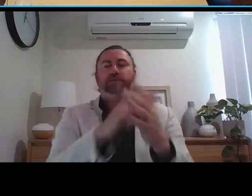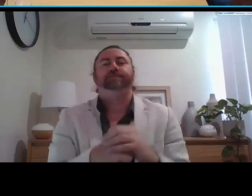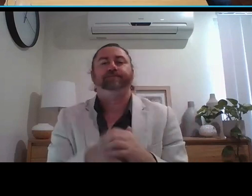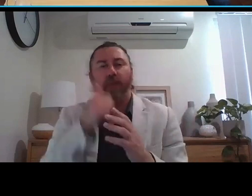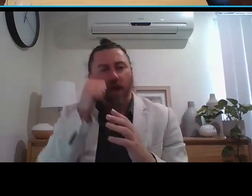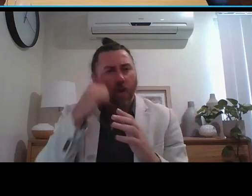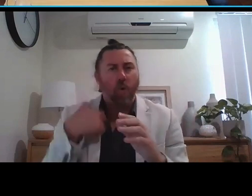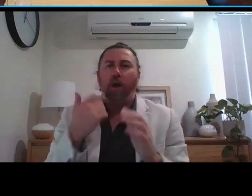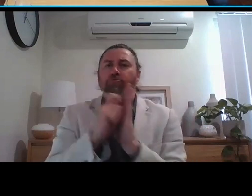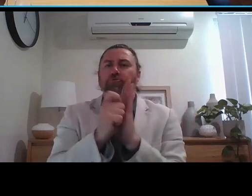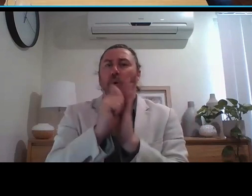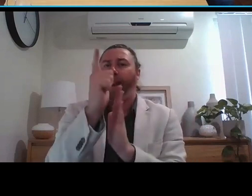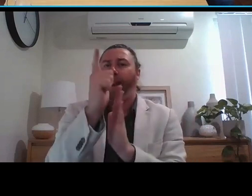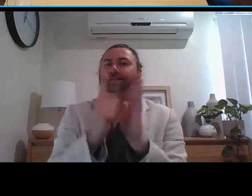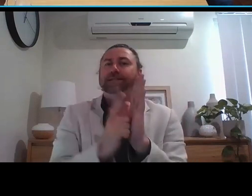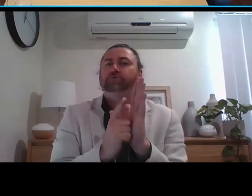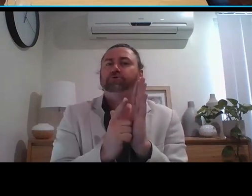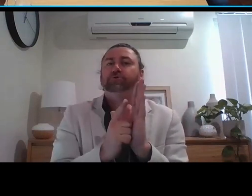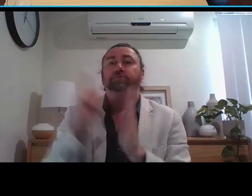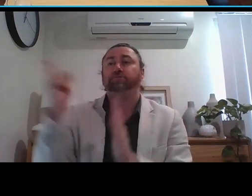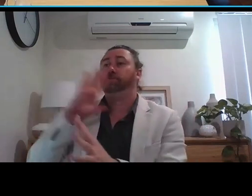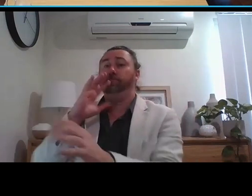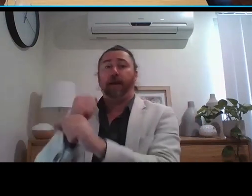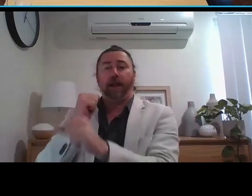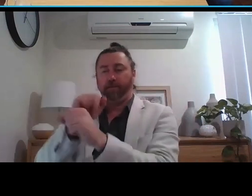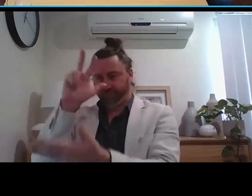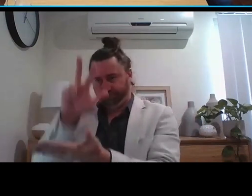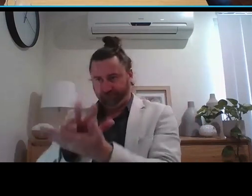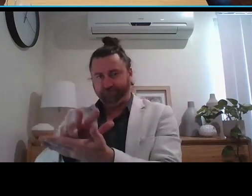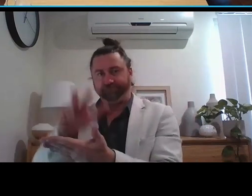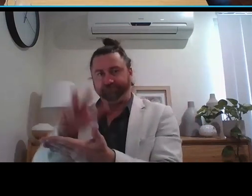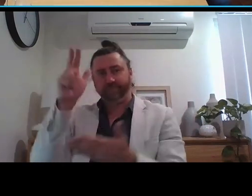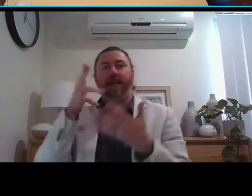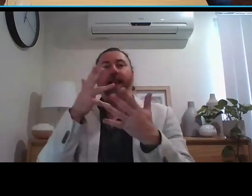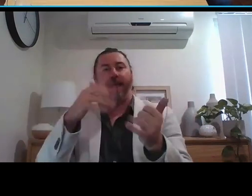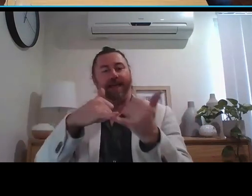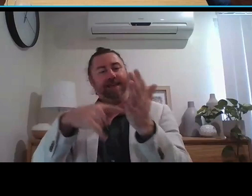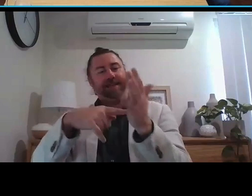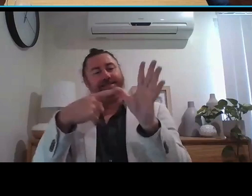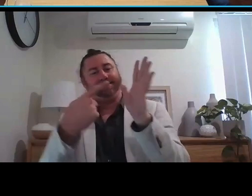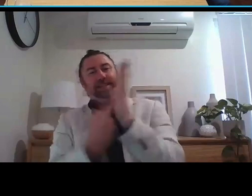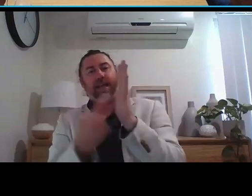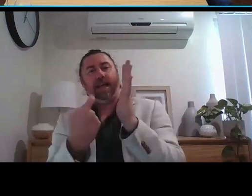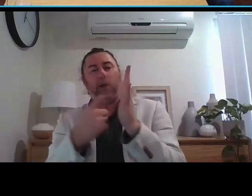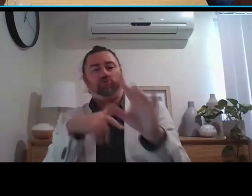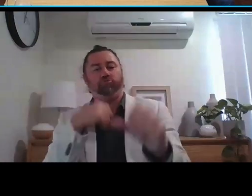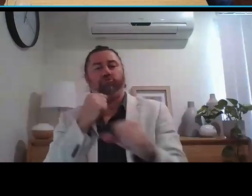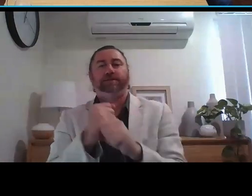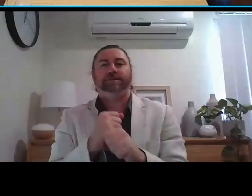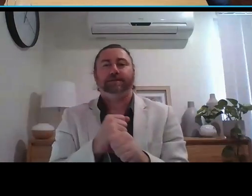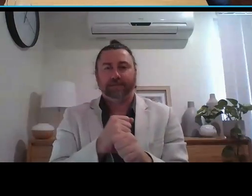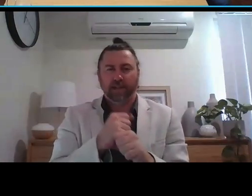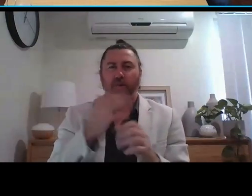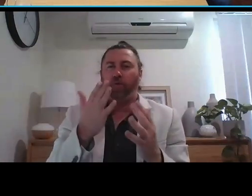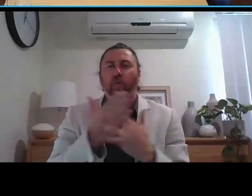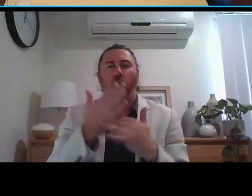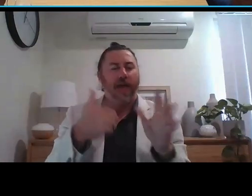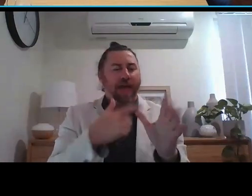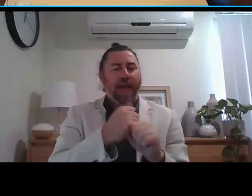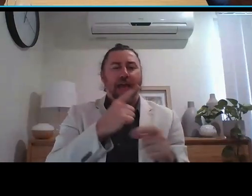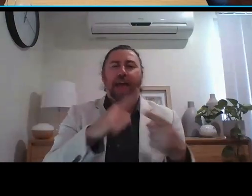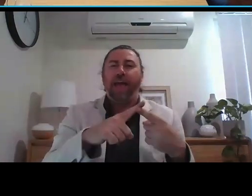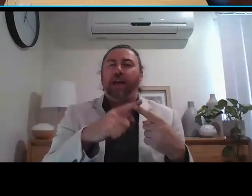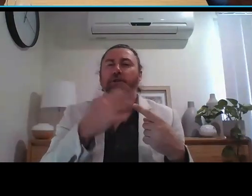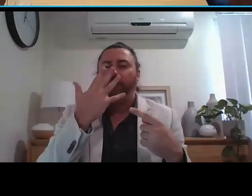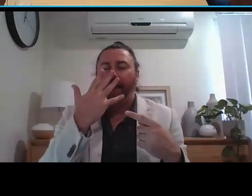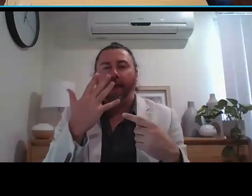legislation and that Parliament enacted that legislation to enable the publication of star ratings through the Aged Care and Other Legislation Amendment in the Royal